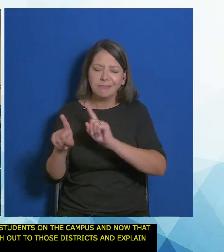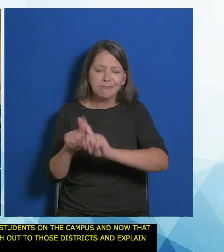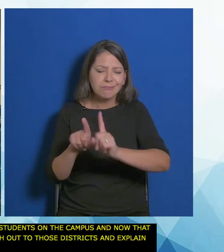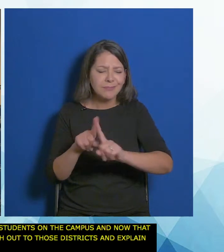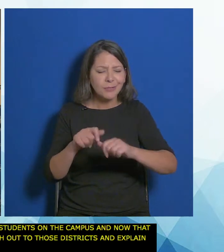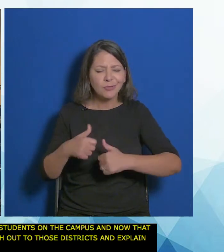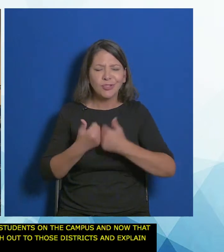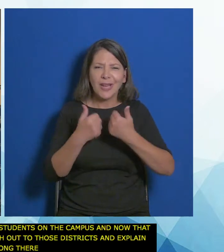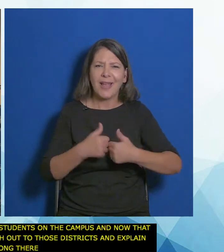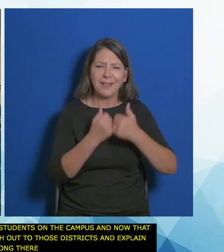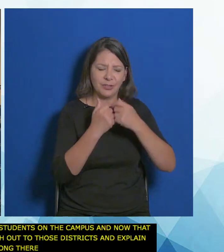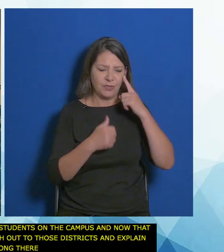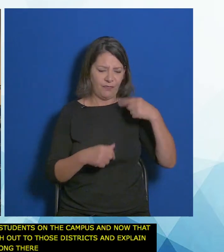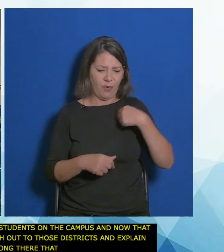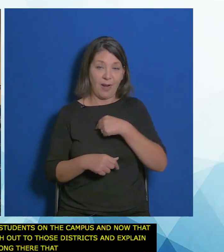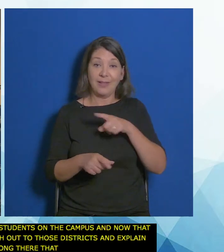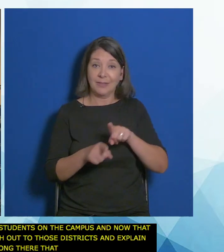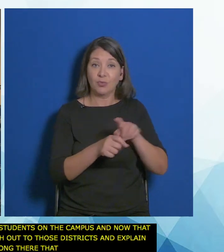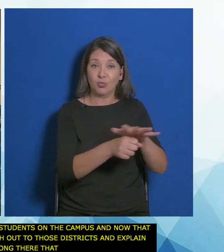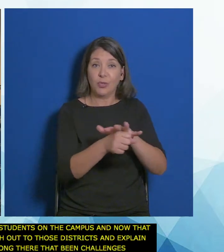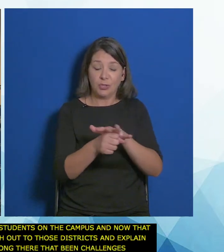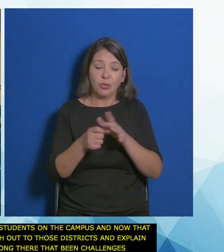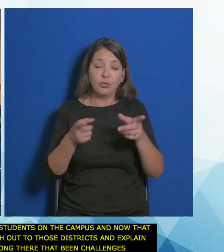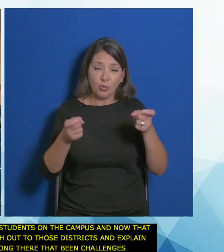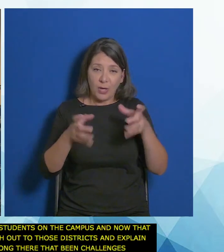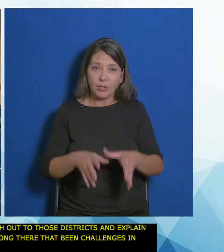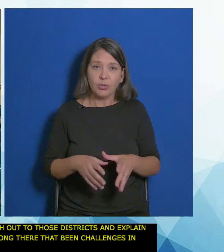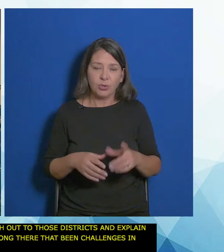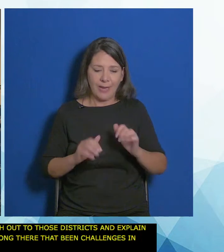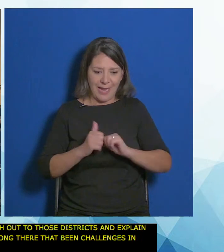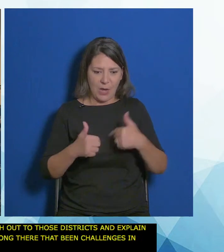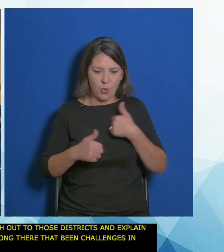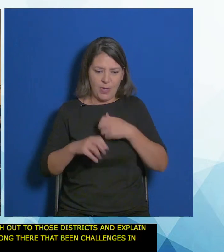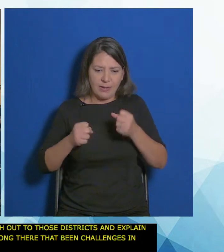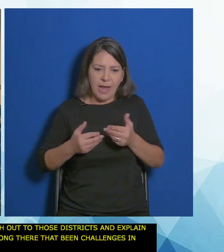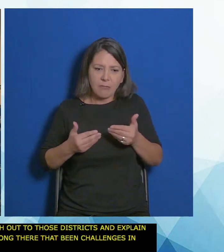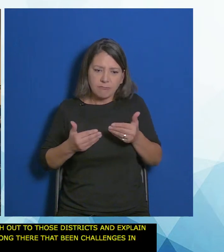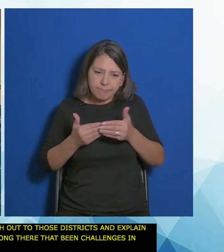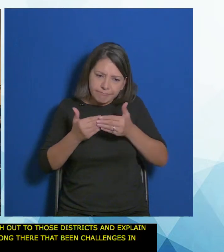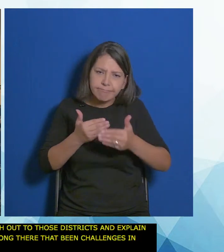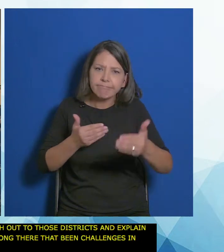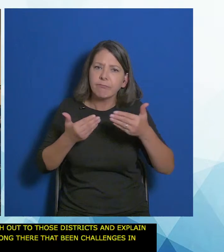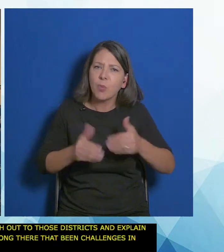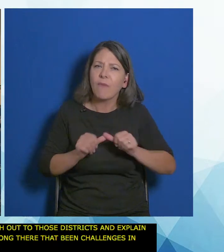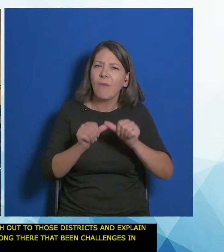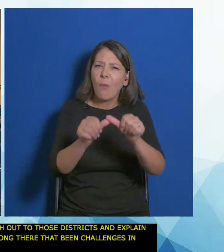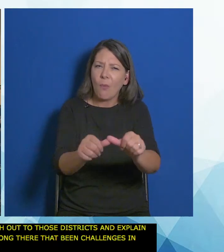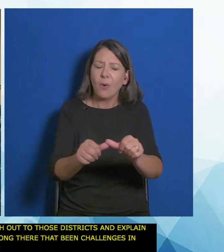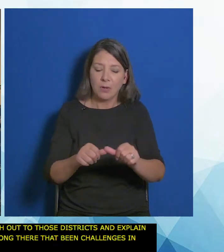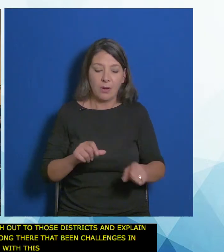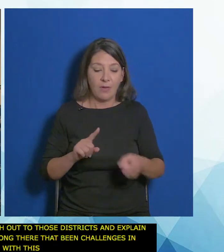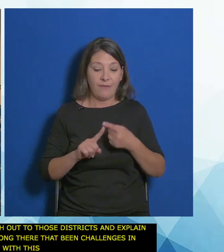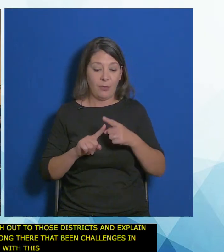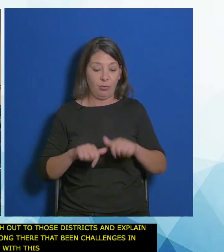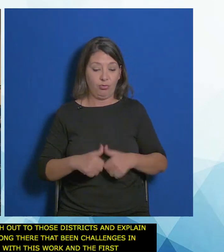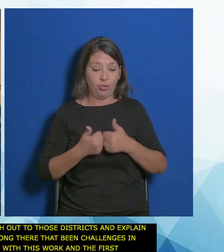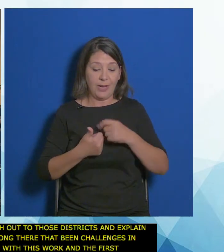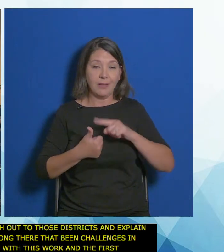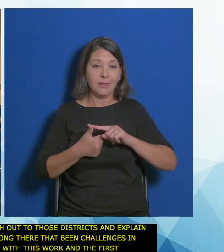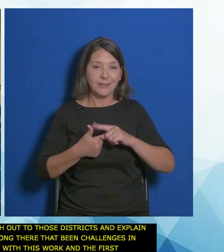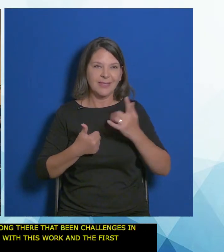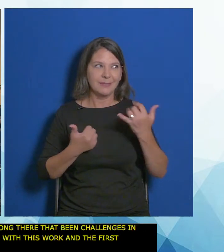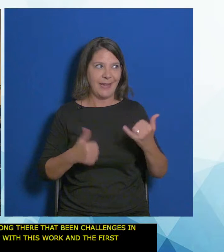of the regional directors and myself as we can move forward with this work. The first challenge was, of course, the timing of the